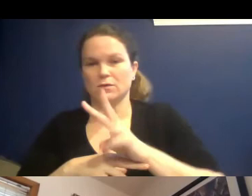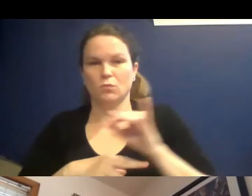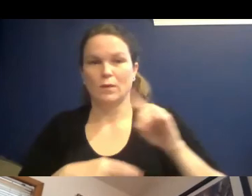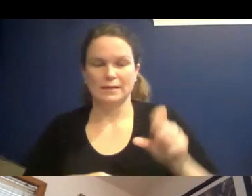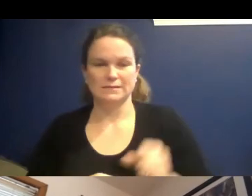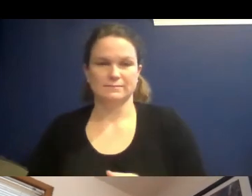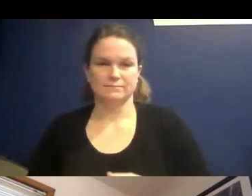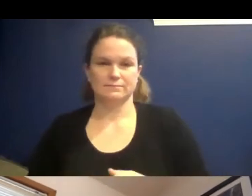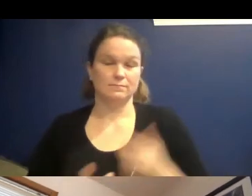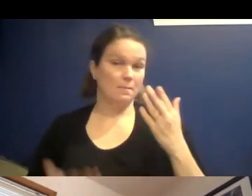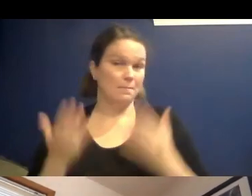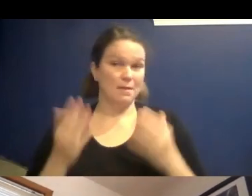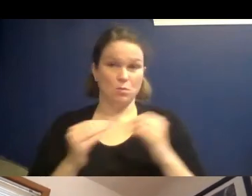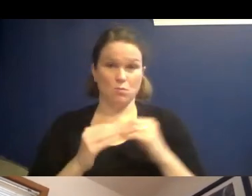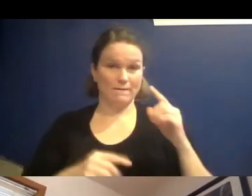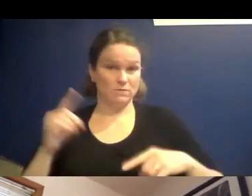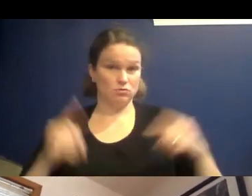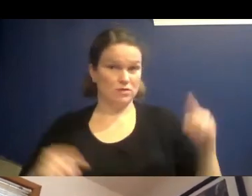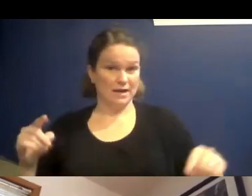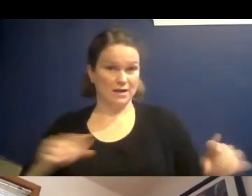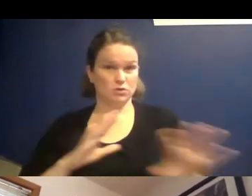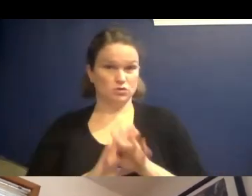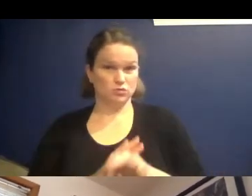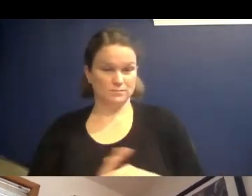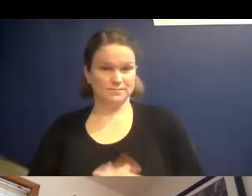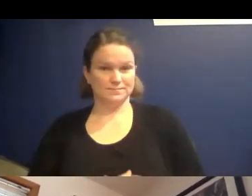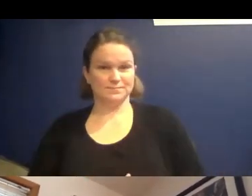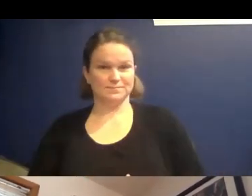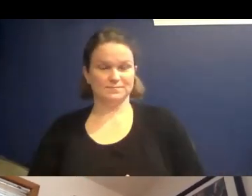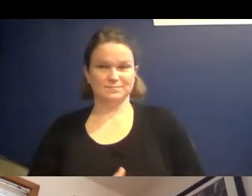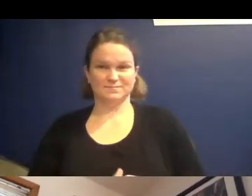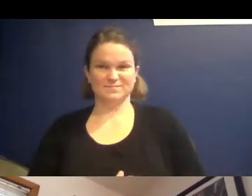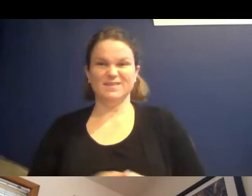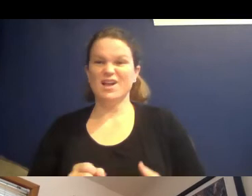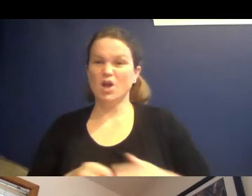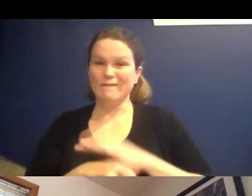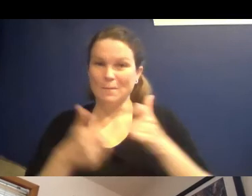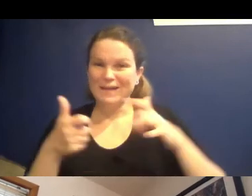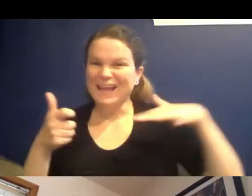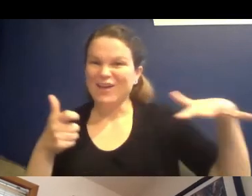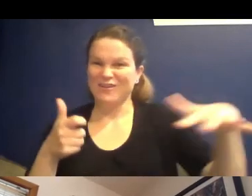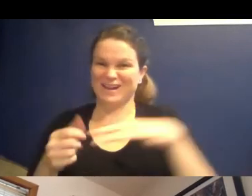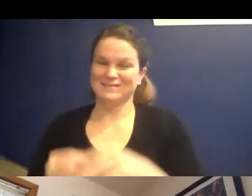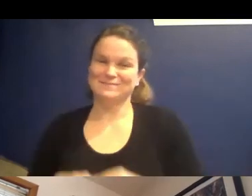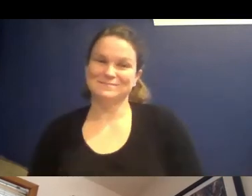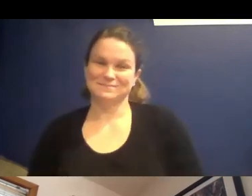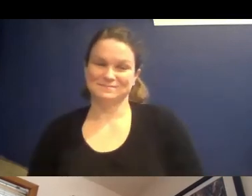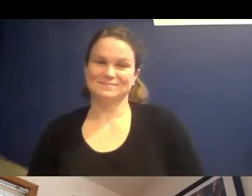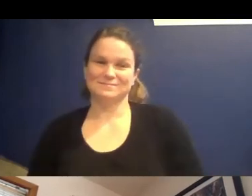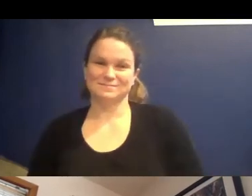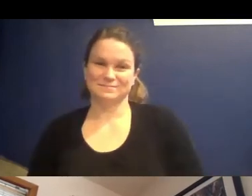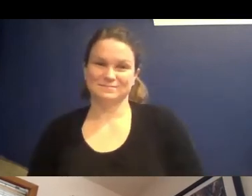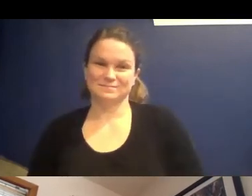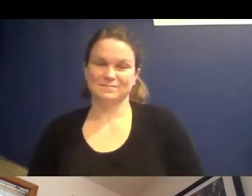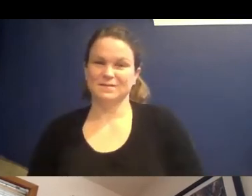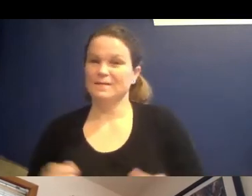You might have a greater variety to choose from. You can cover a large area. You can fill spaces between trees